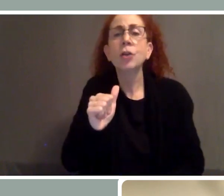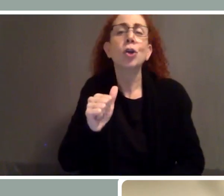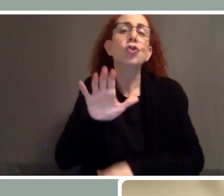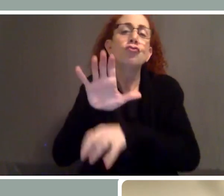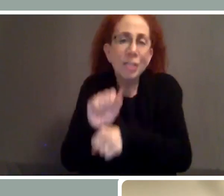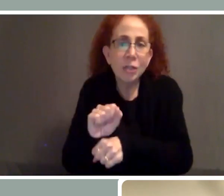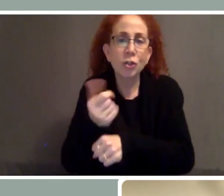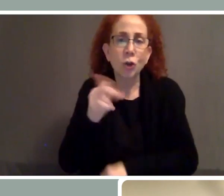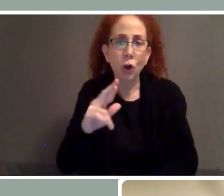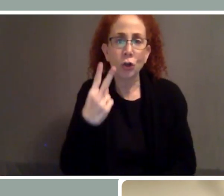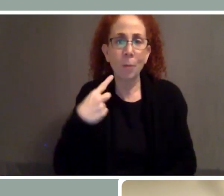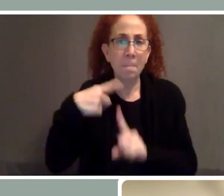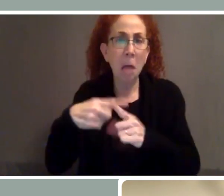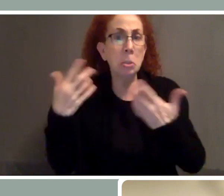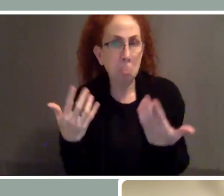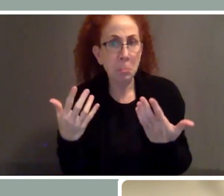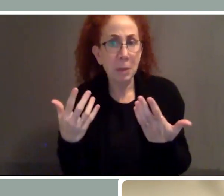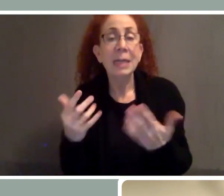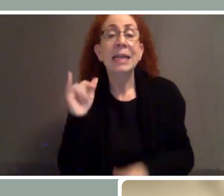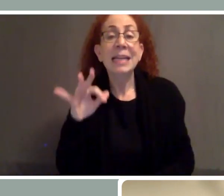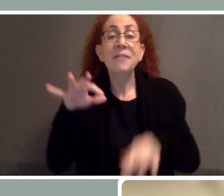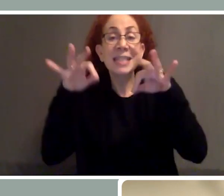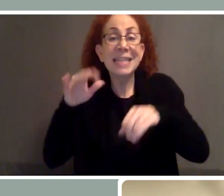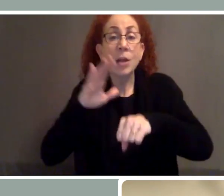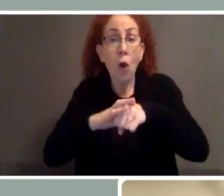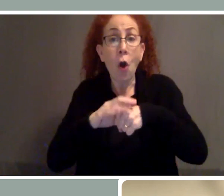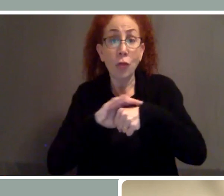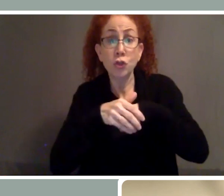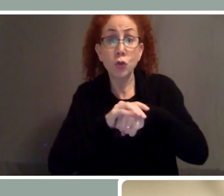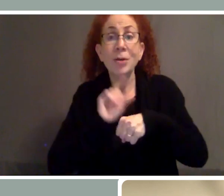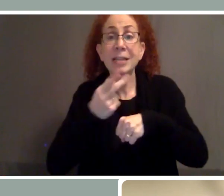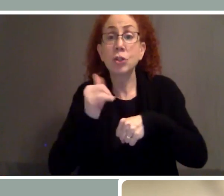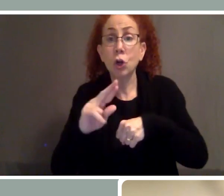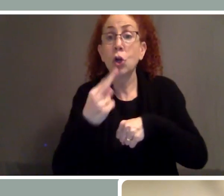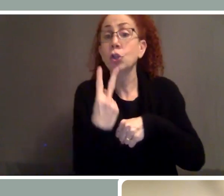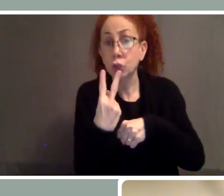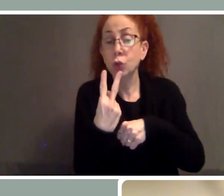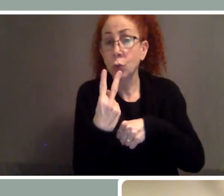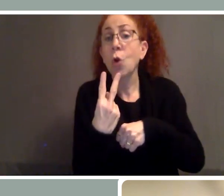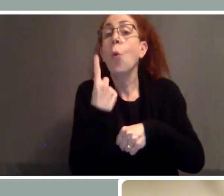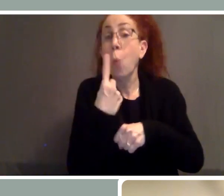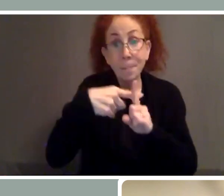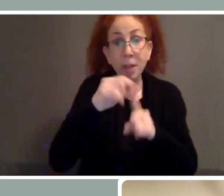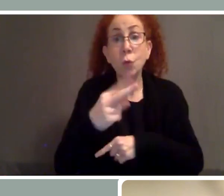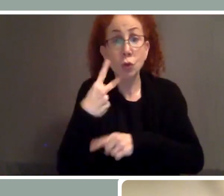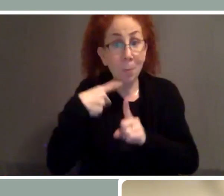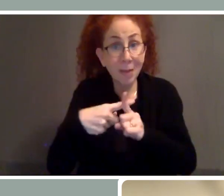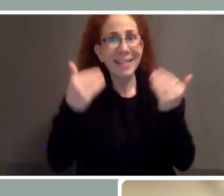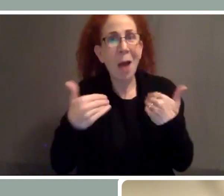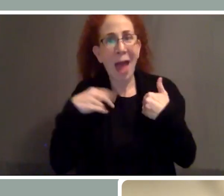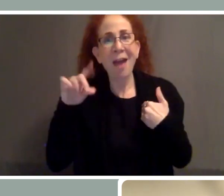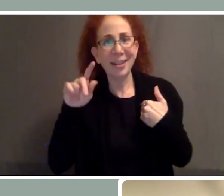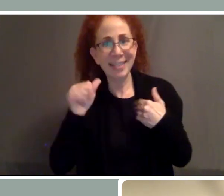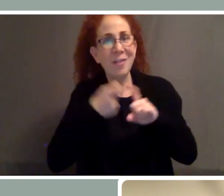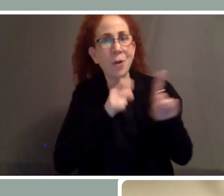positive. So if the staining on the tumor was HER2 1+ or 2+, then we now have data from a trial